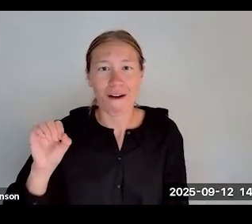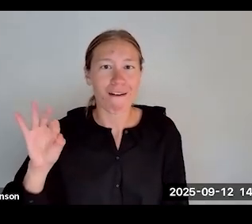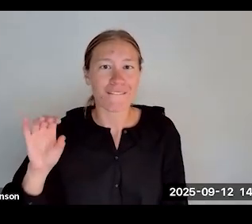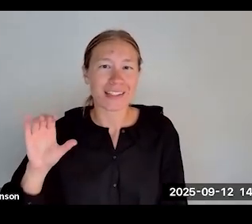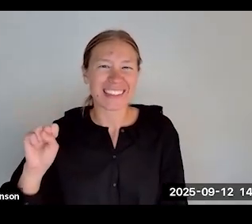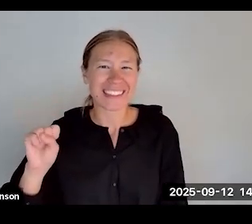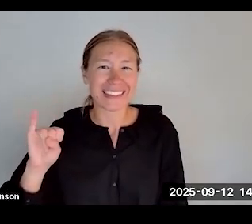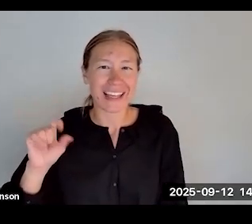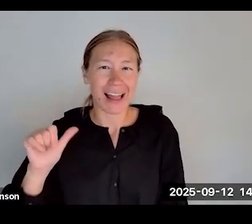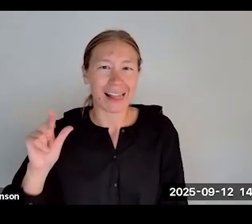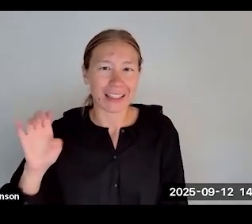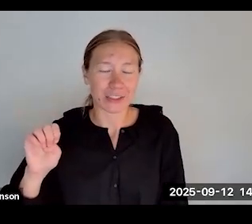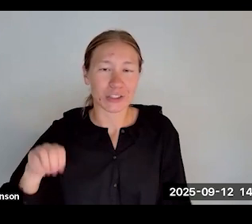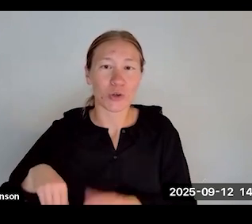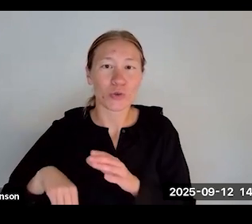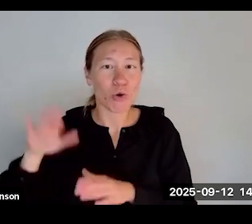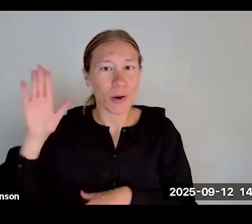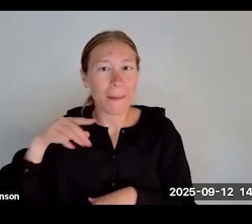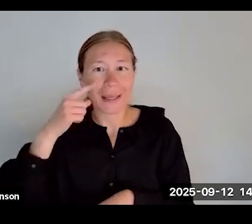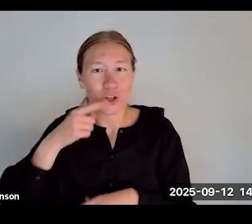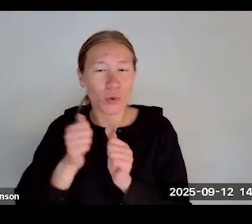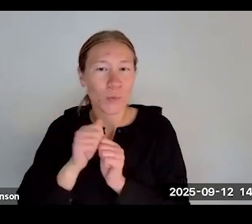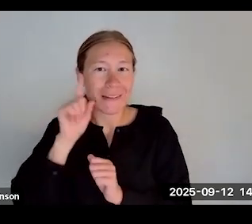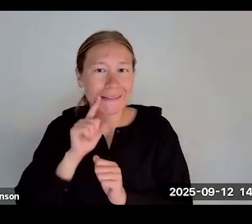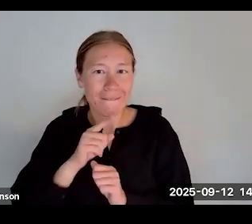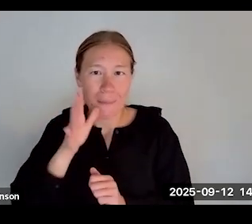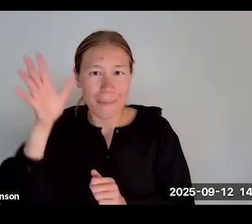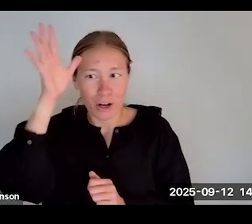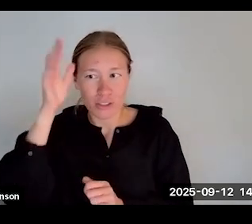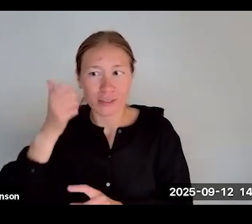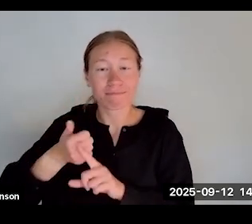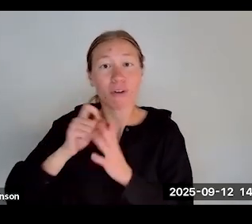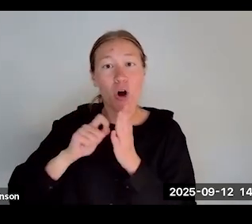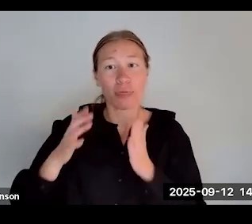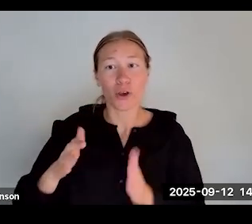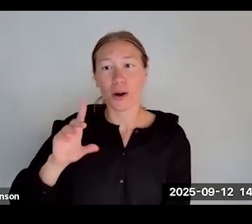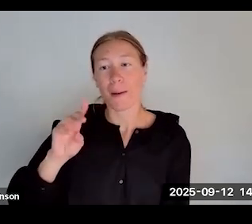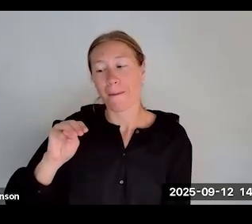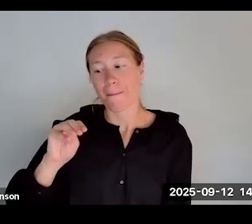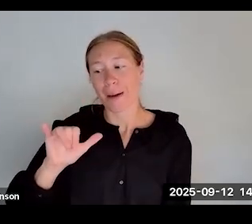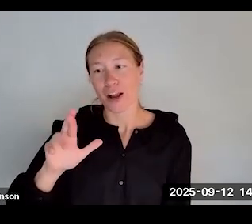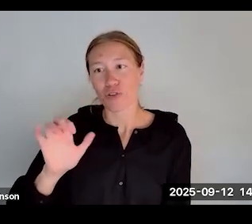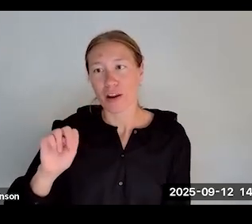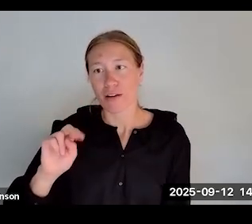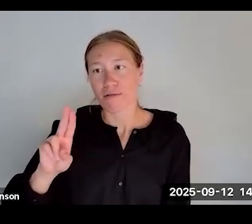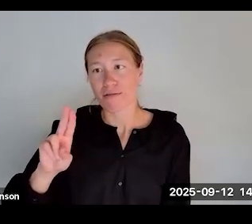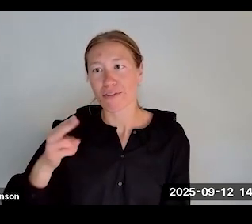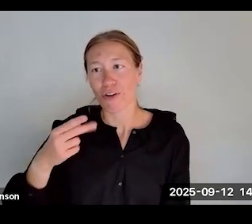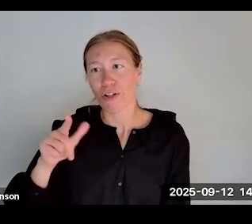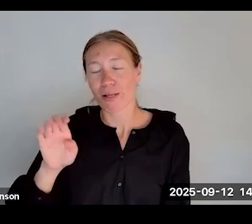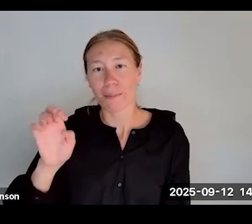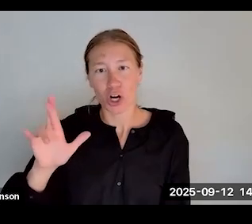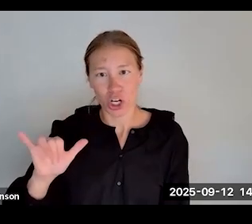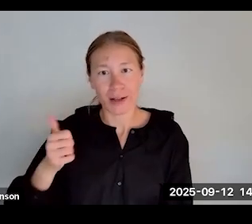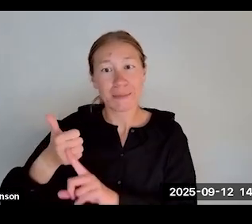Parents. The author is Myron Ulberg, who is a CODA, or a child of deaf adults. That means that